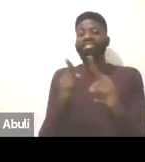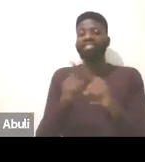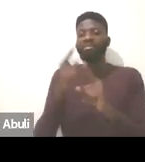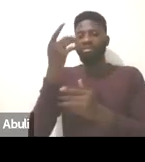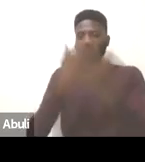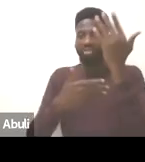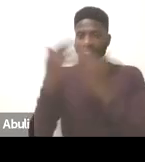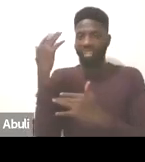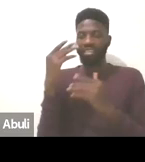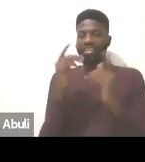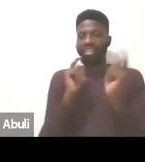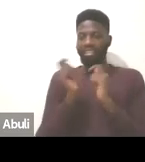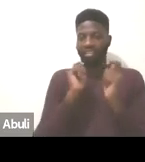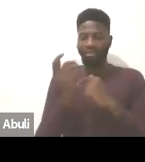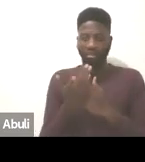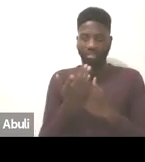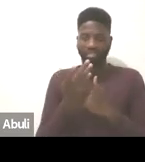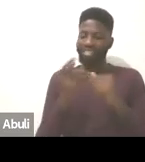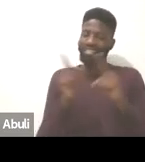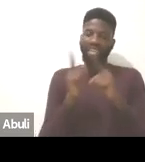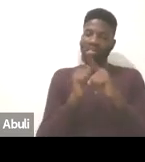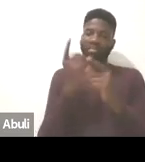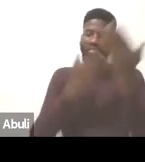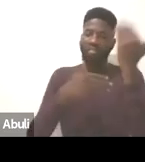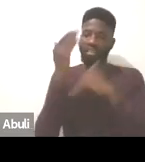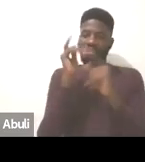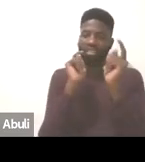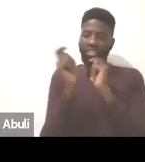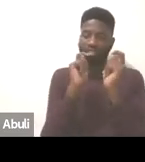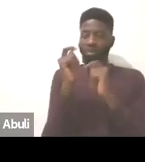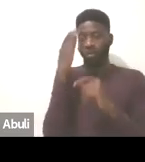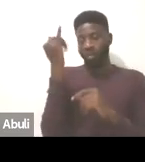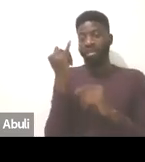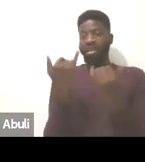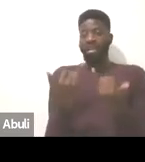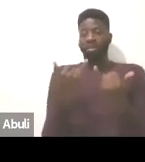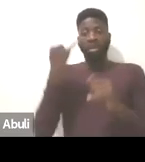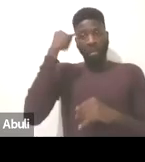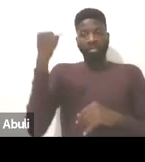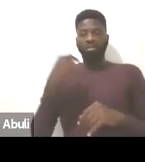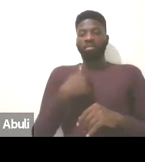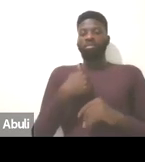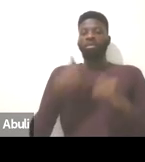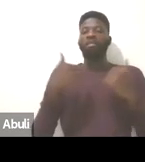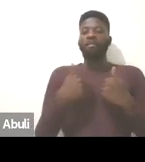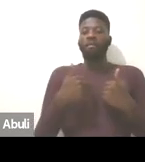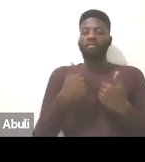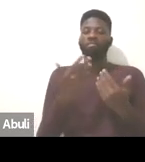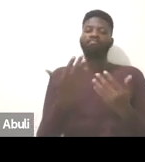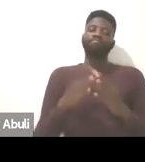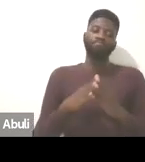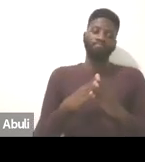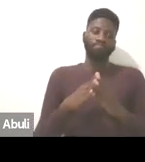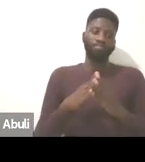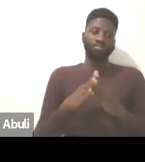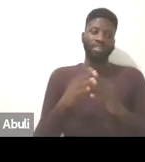interview. Is similar to a face-to-face interview. Since for now, imagine I'm having a